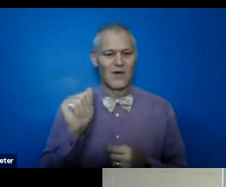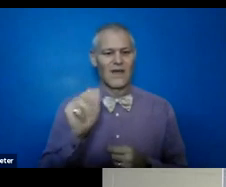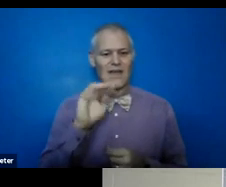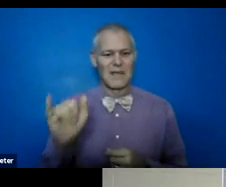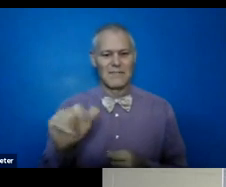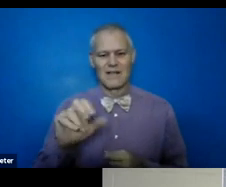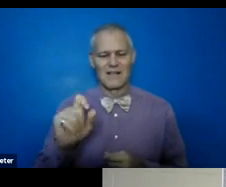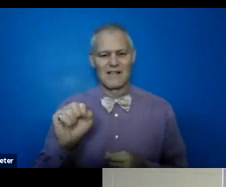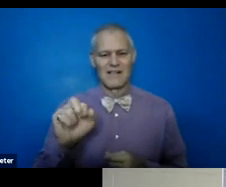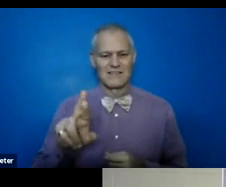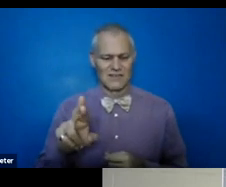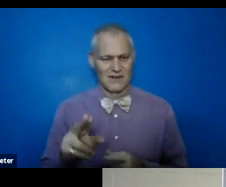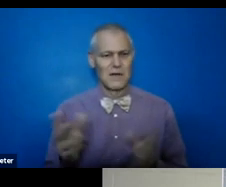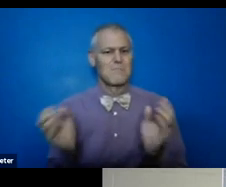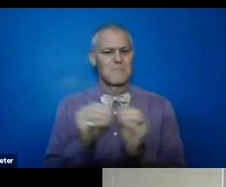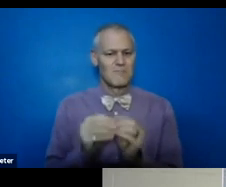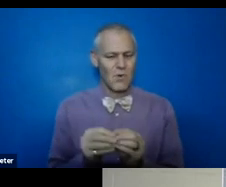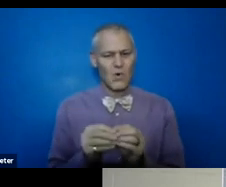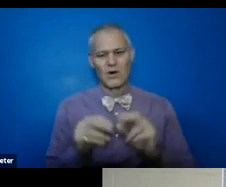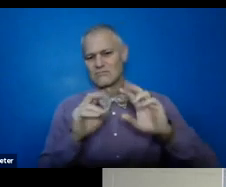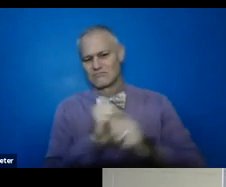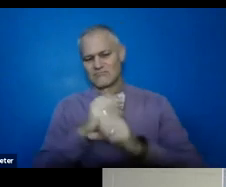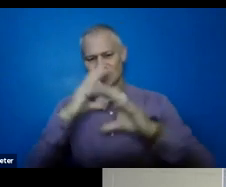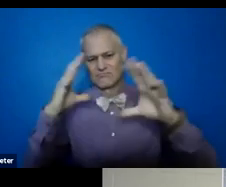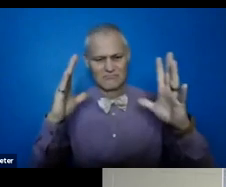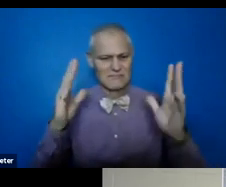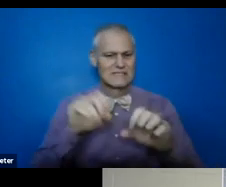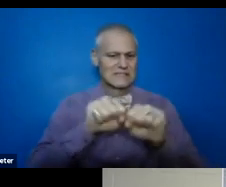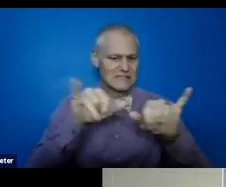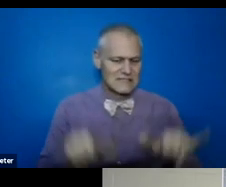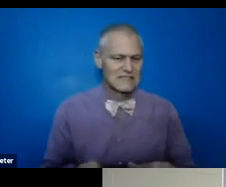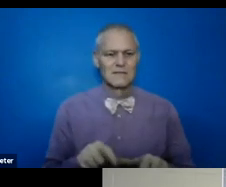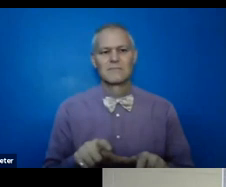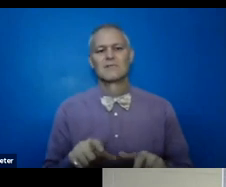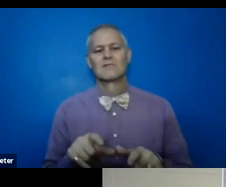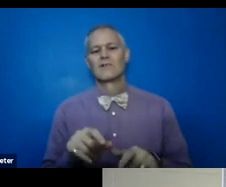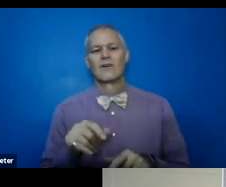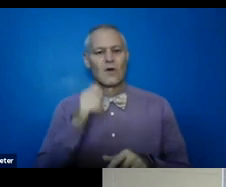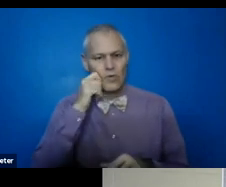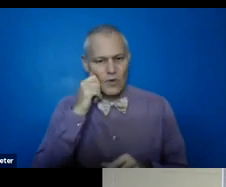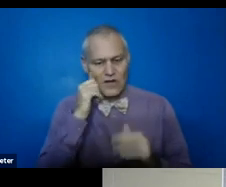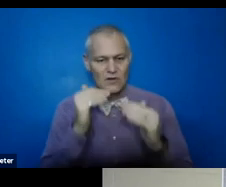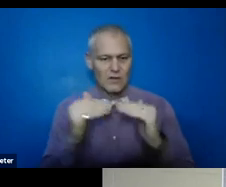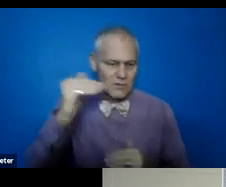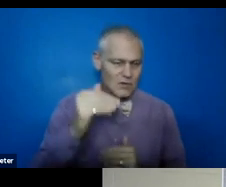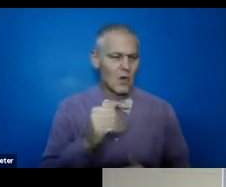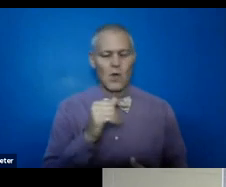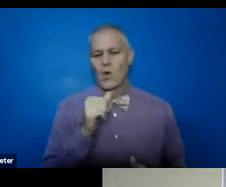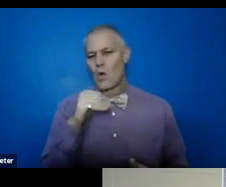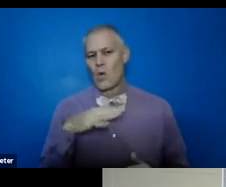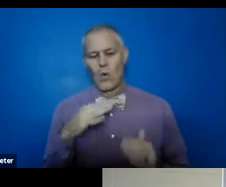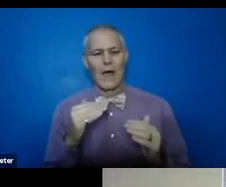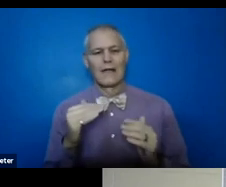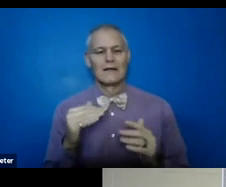then bring us to more of the view of how systems of racial injustice, of white supremacy, of incarceration,